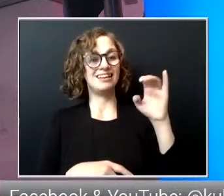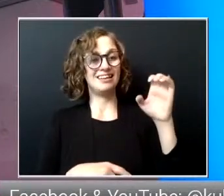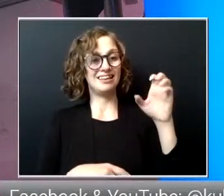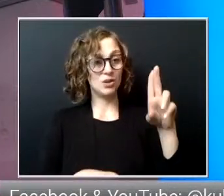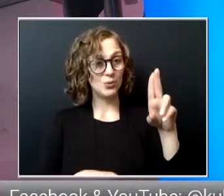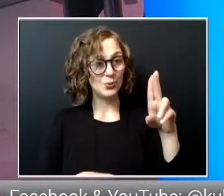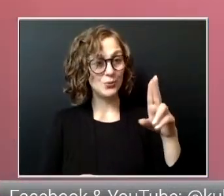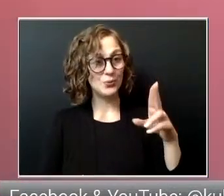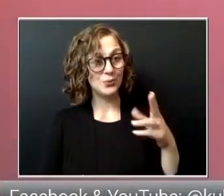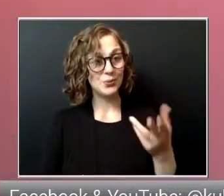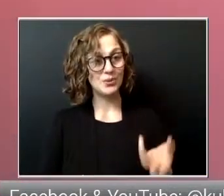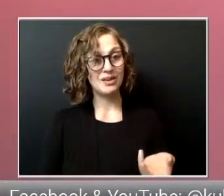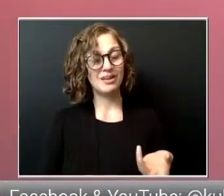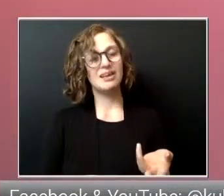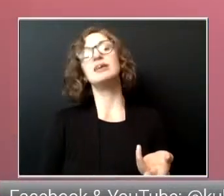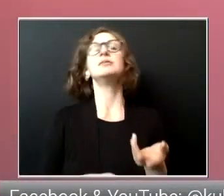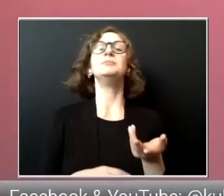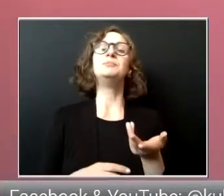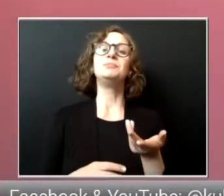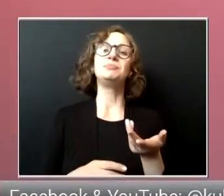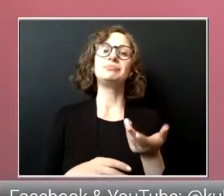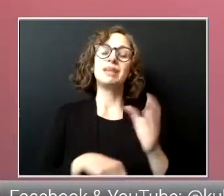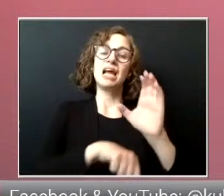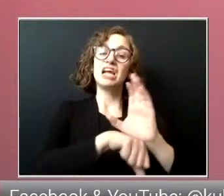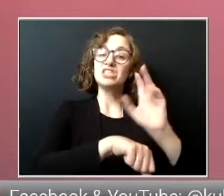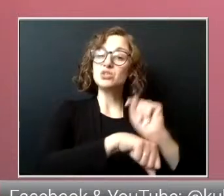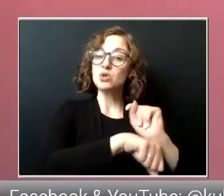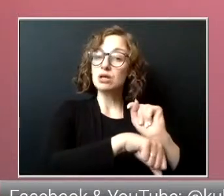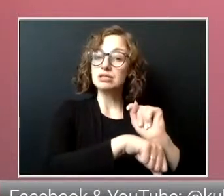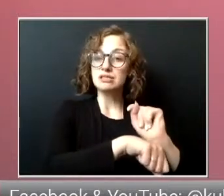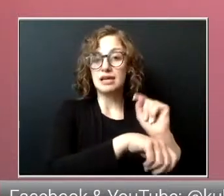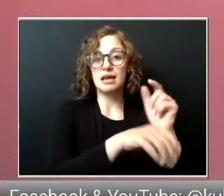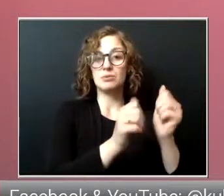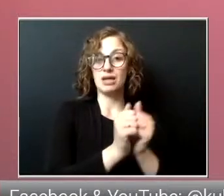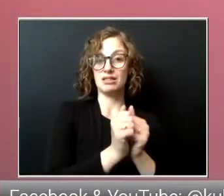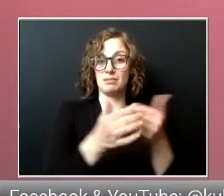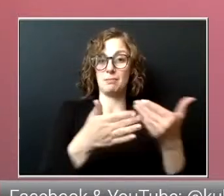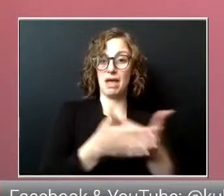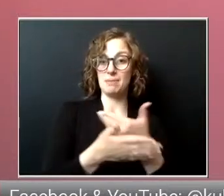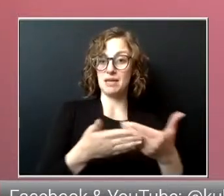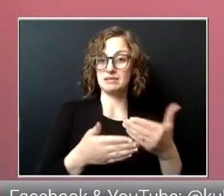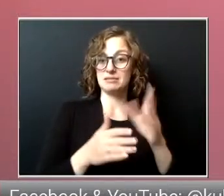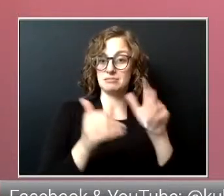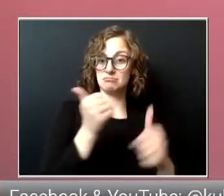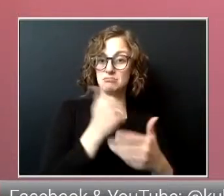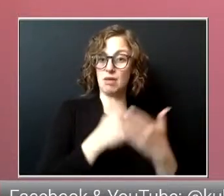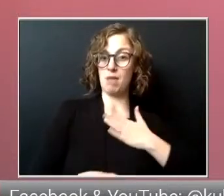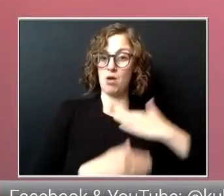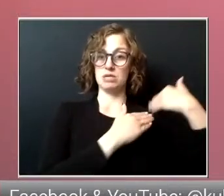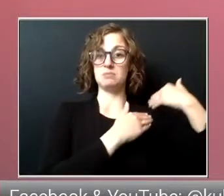Well, consulting on babies that I am responsible for is part of the job.